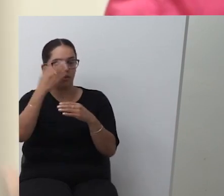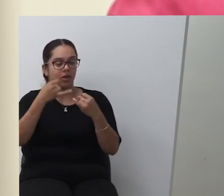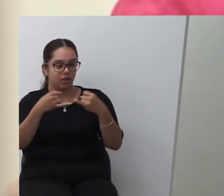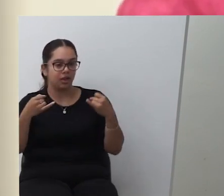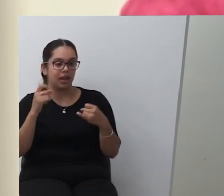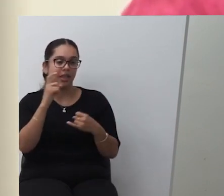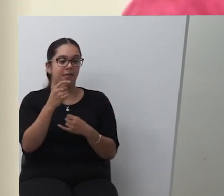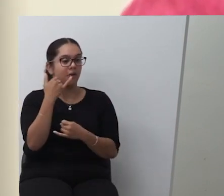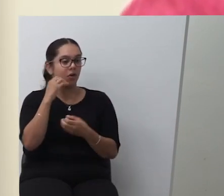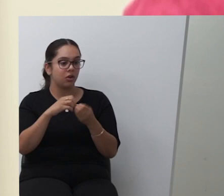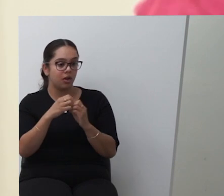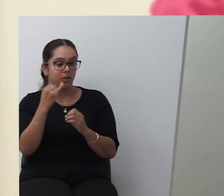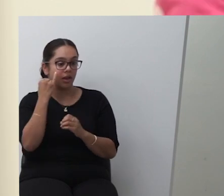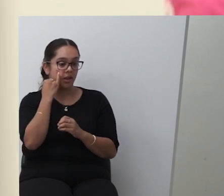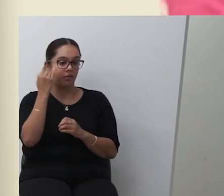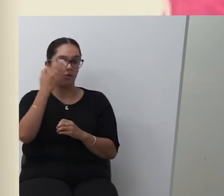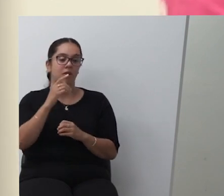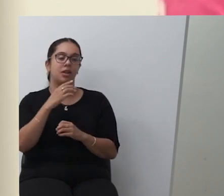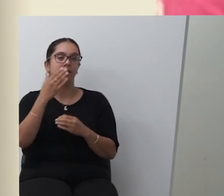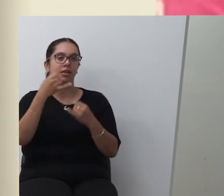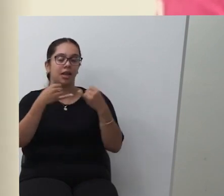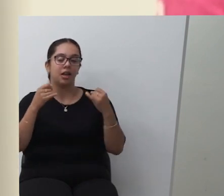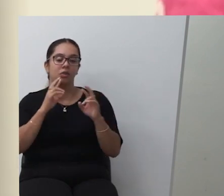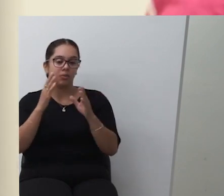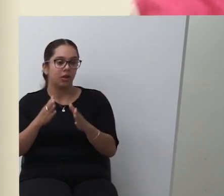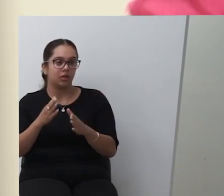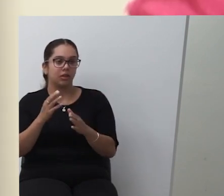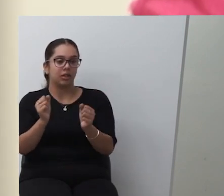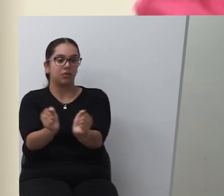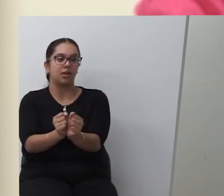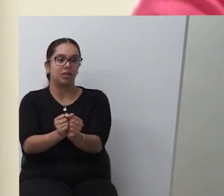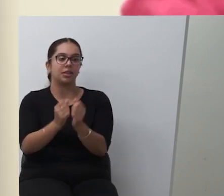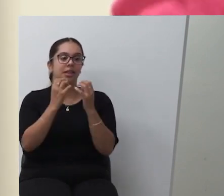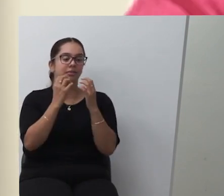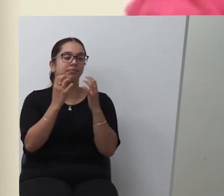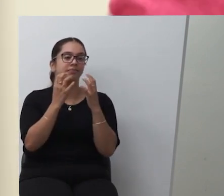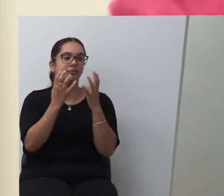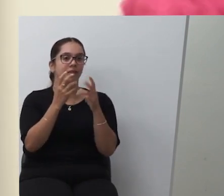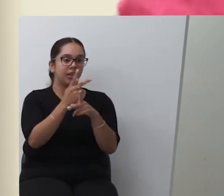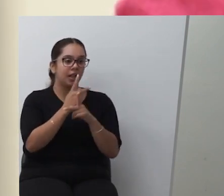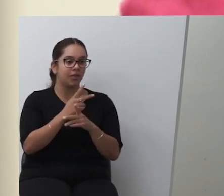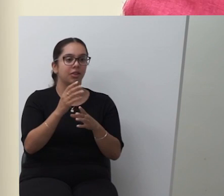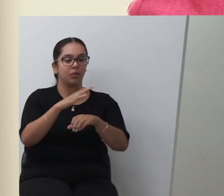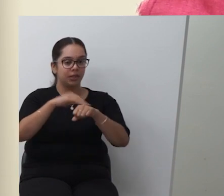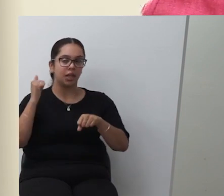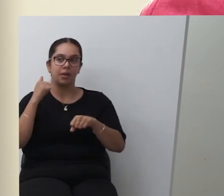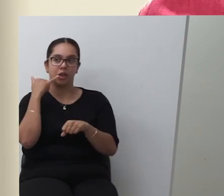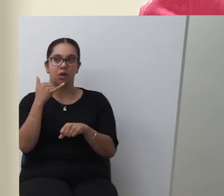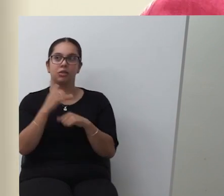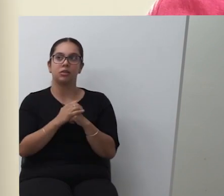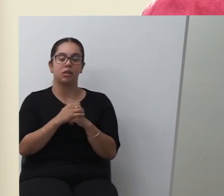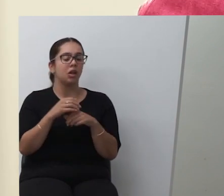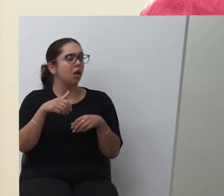if a frontline responder was arrested, the caregiver would be called, right? So there are different ways to still support, even if we're